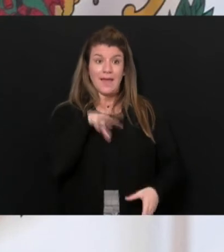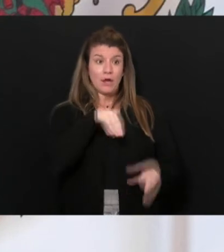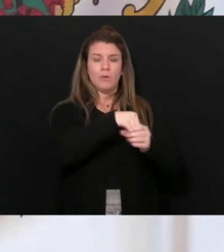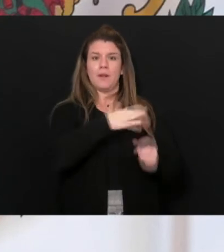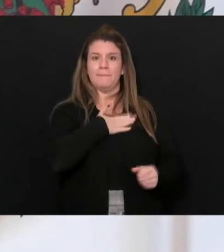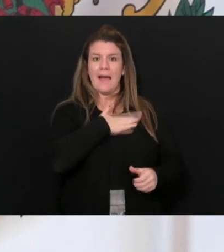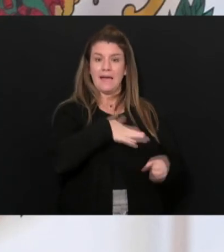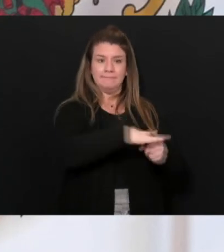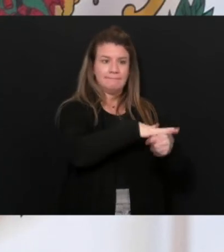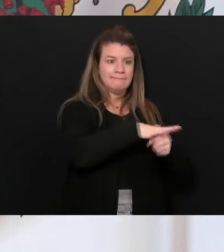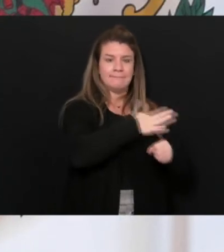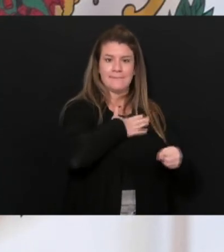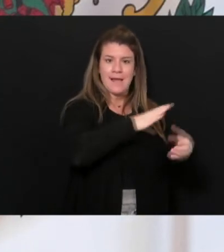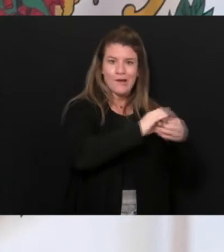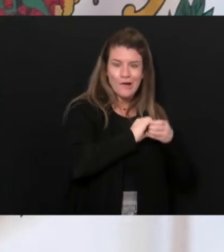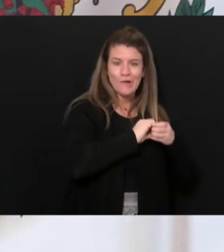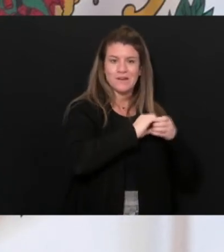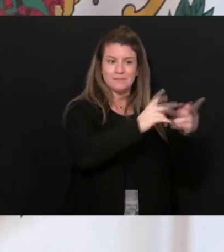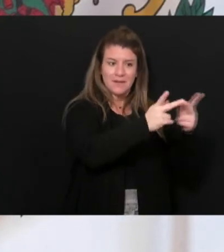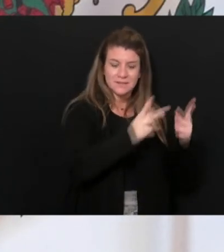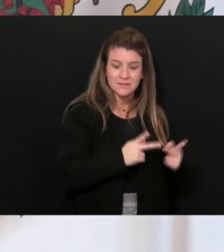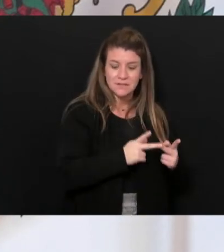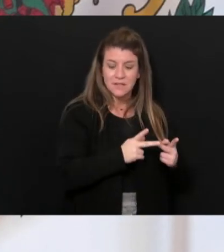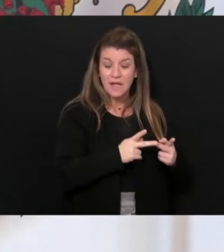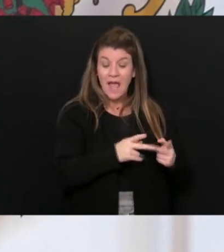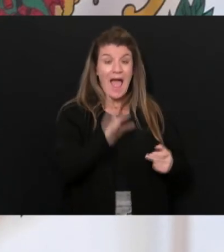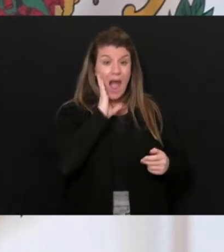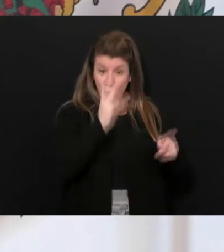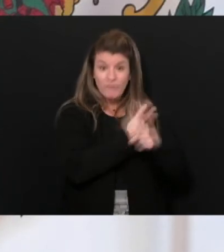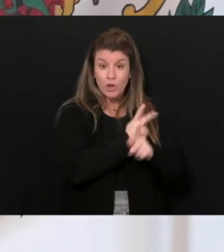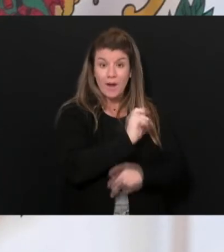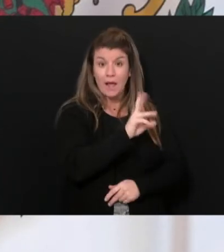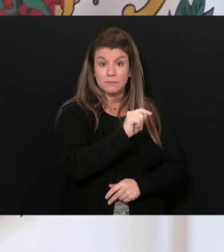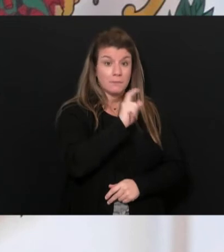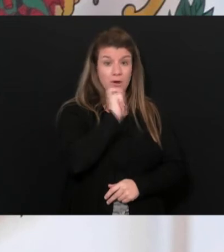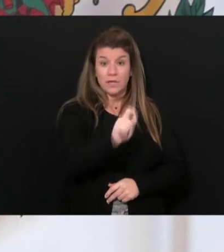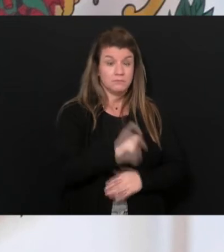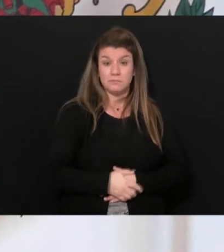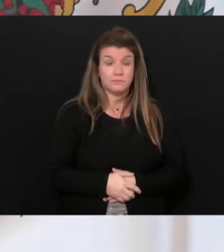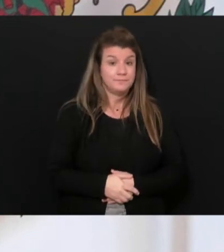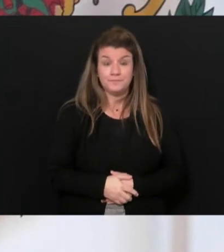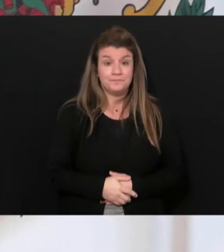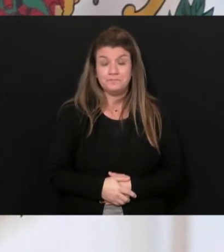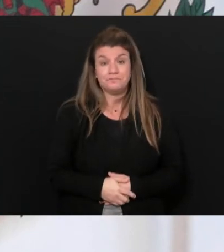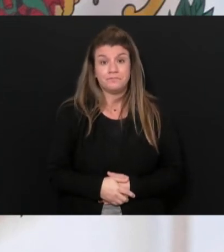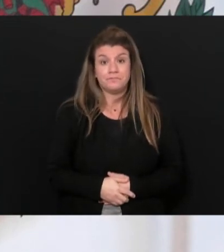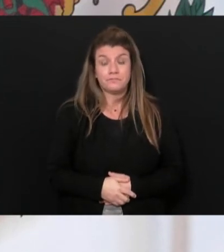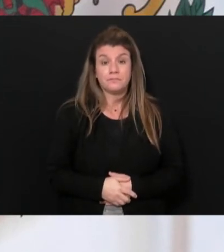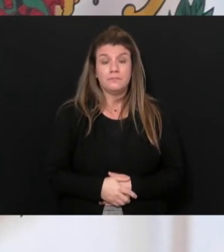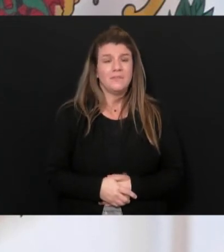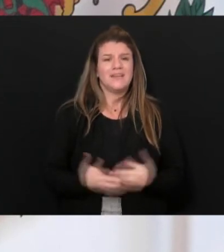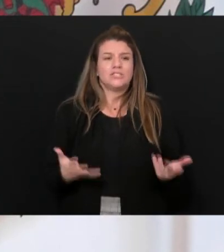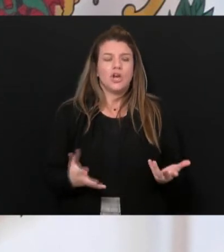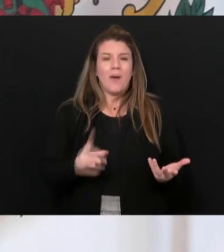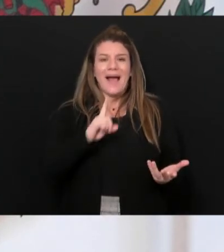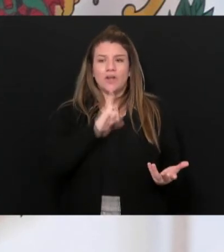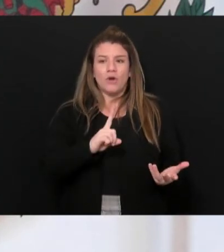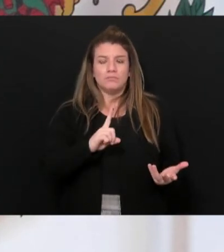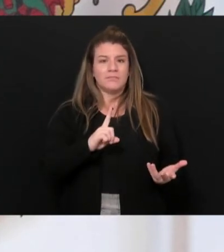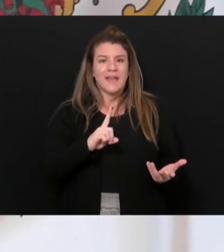something that I own or whatever like that, then we'll get it straightened up. That's all there is to it. And so I don't begrudge